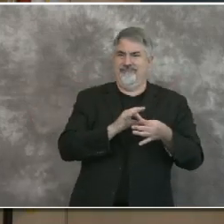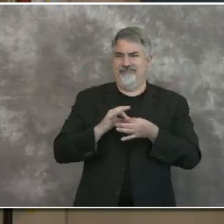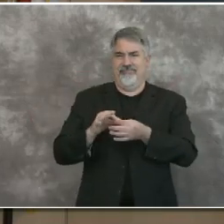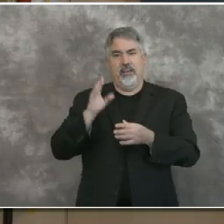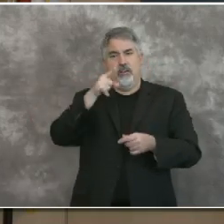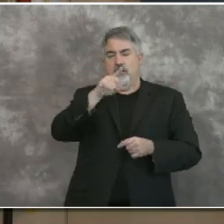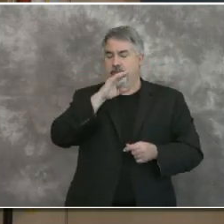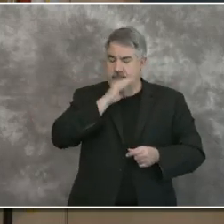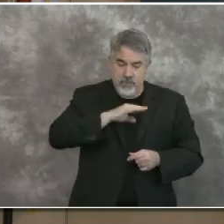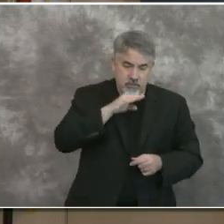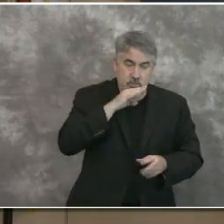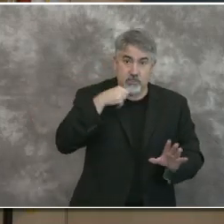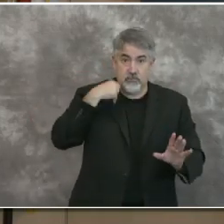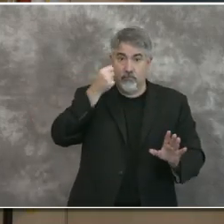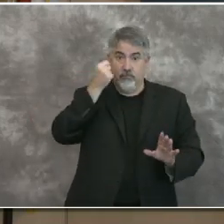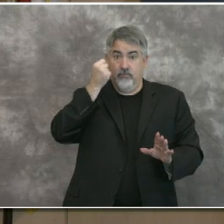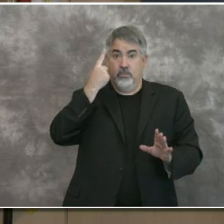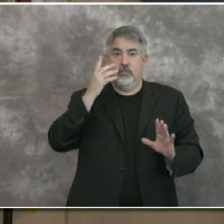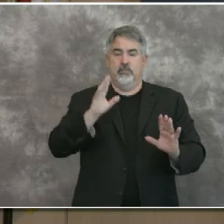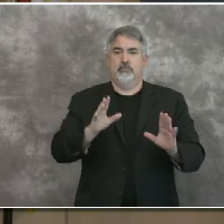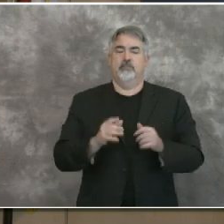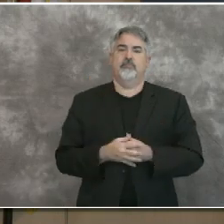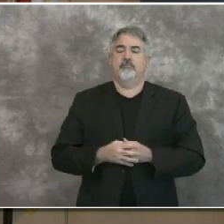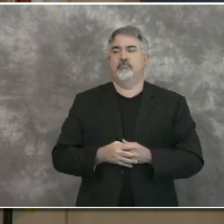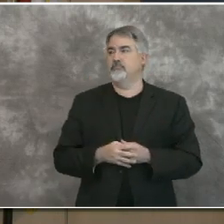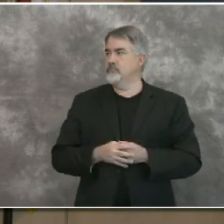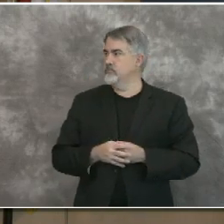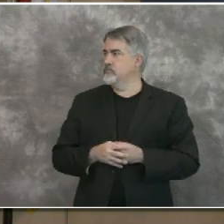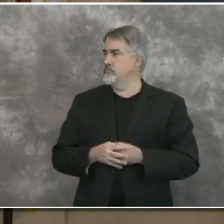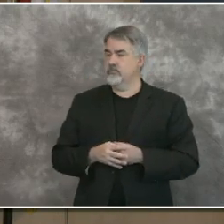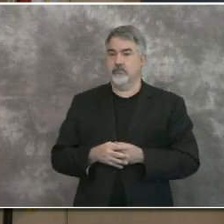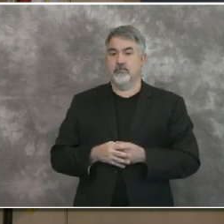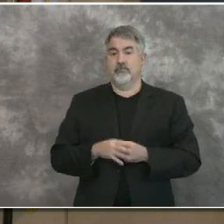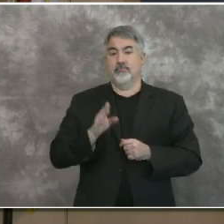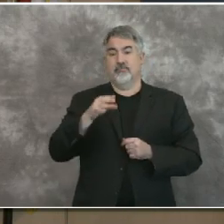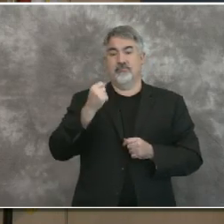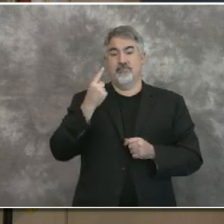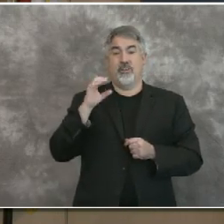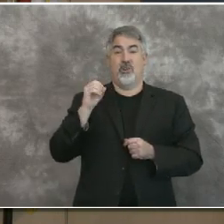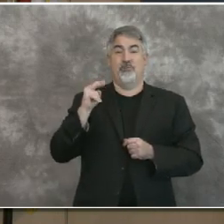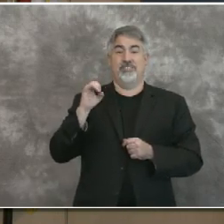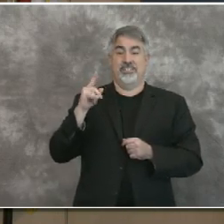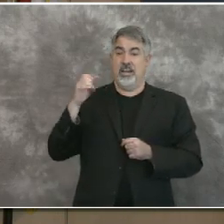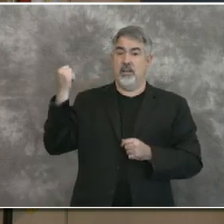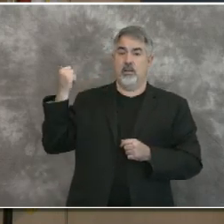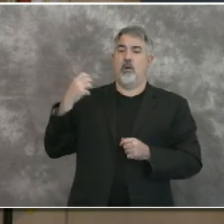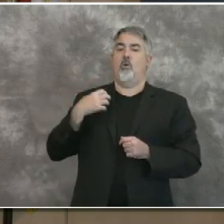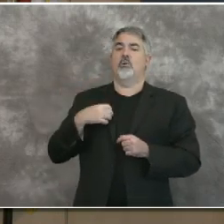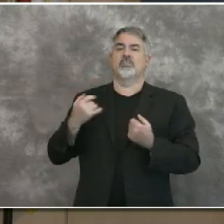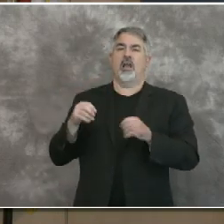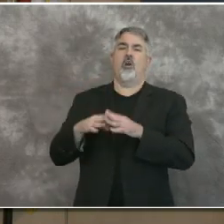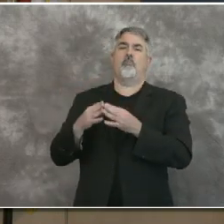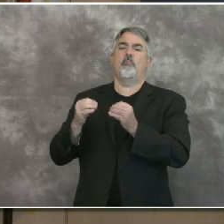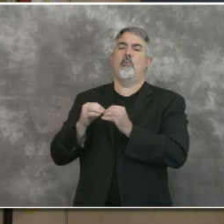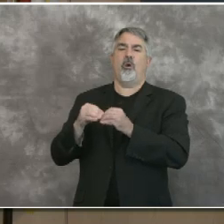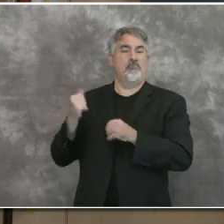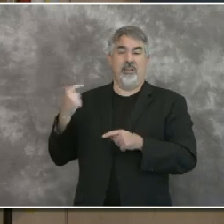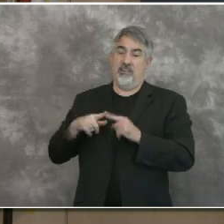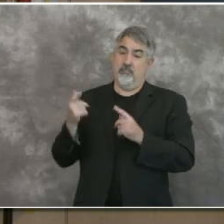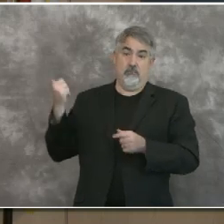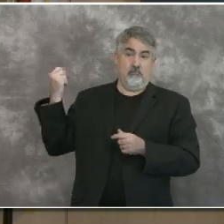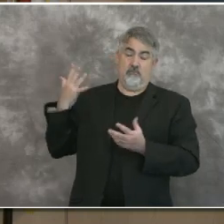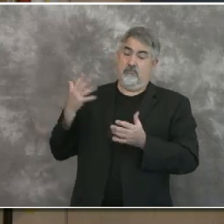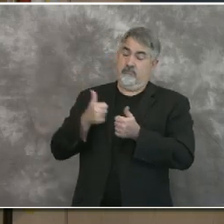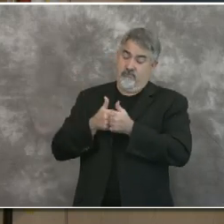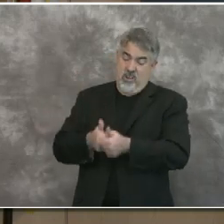anxiety, we understand the where Oceanside would like to be as a city, but we have to follow the system in place